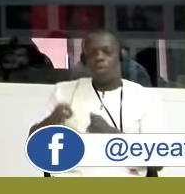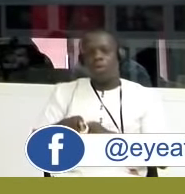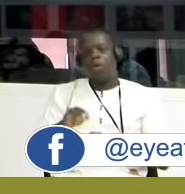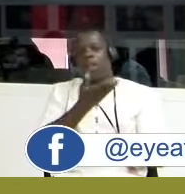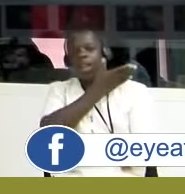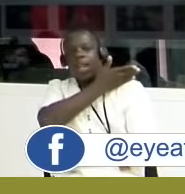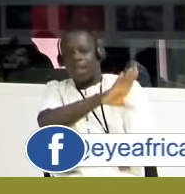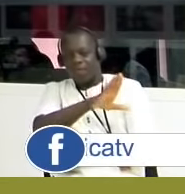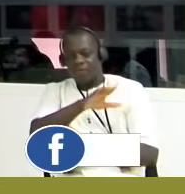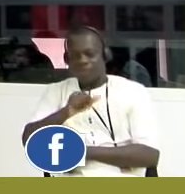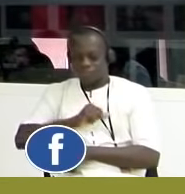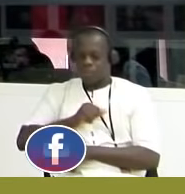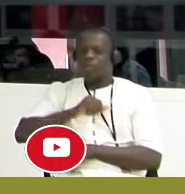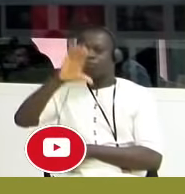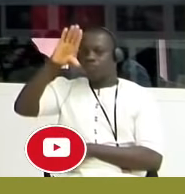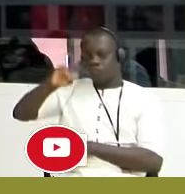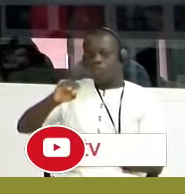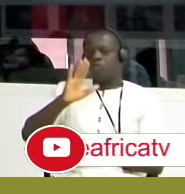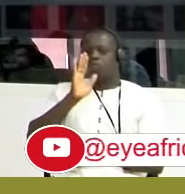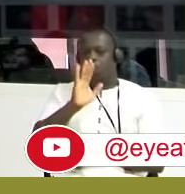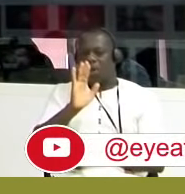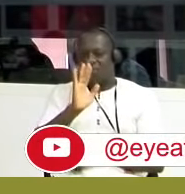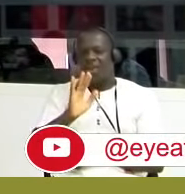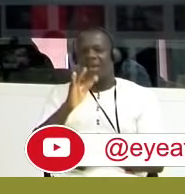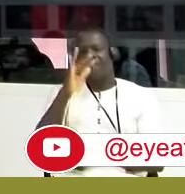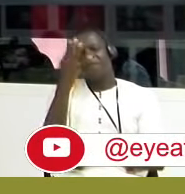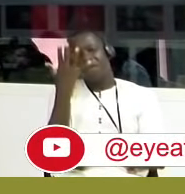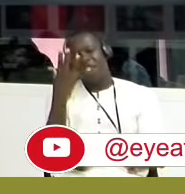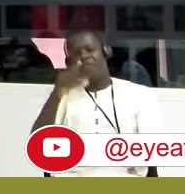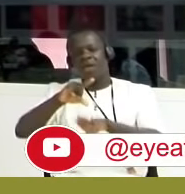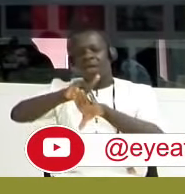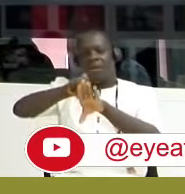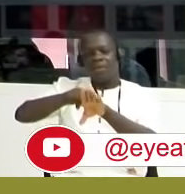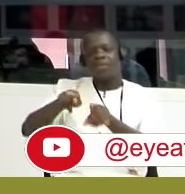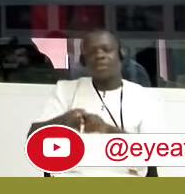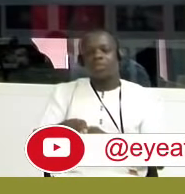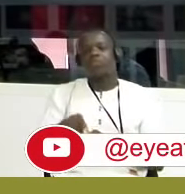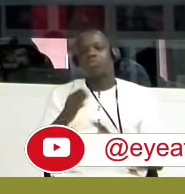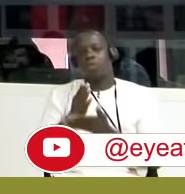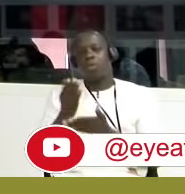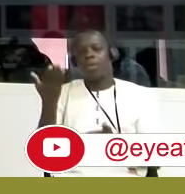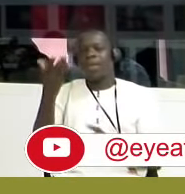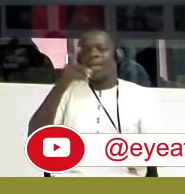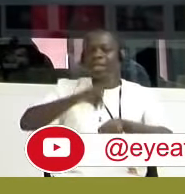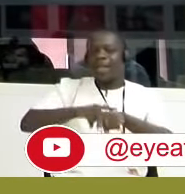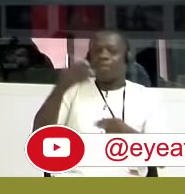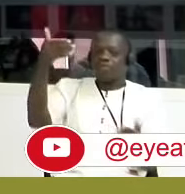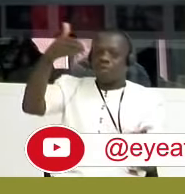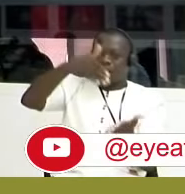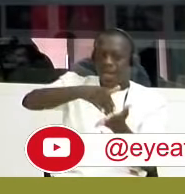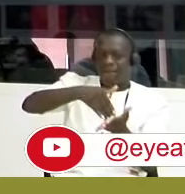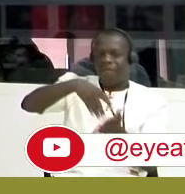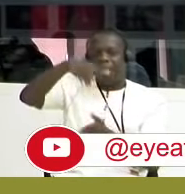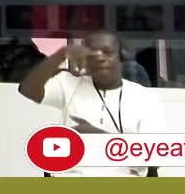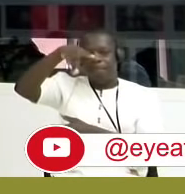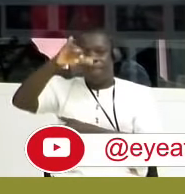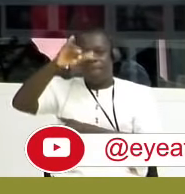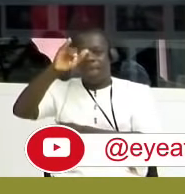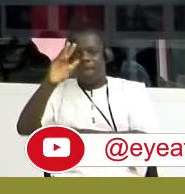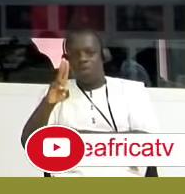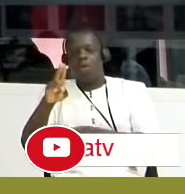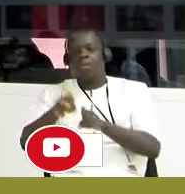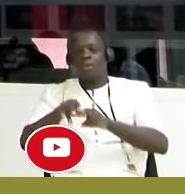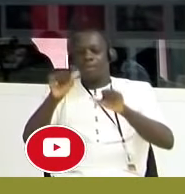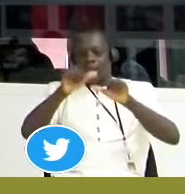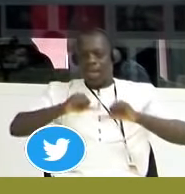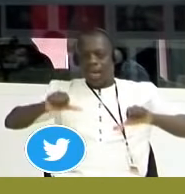5 minutes. Mm-hmm. So presumably by the time you got to the PIU headquarters, it would have still been around 8. Is that correct? Yes, 8 in the correct. Morning. That's